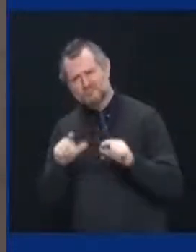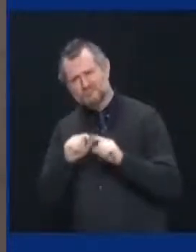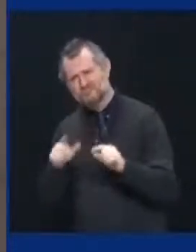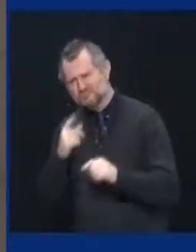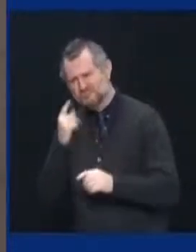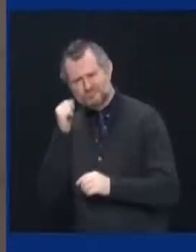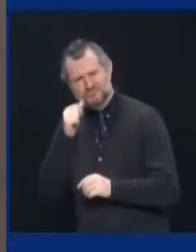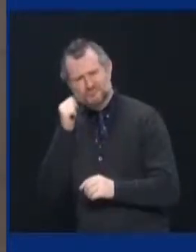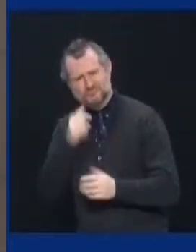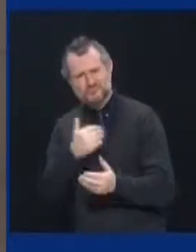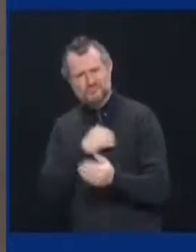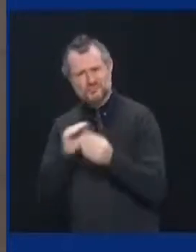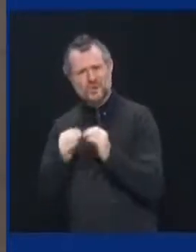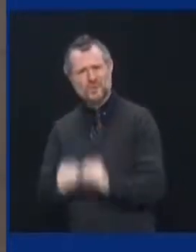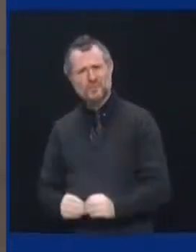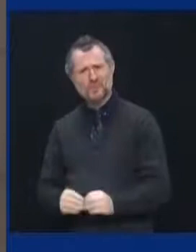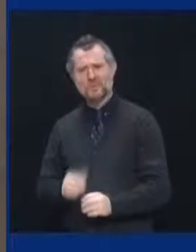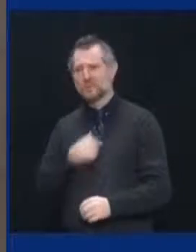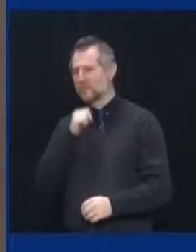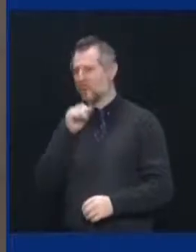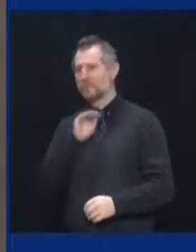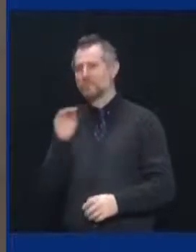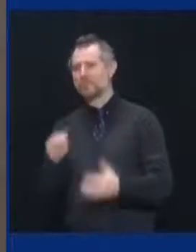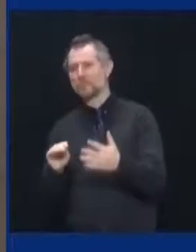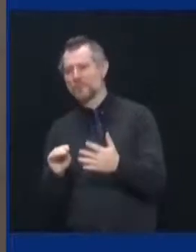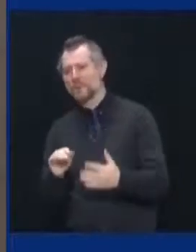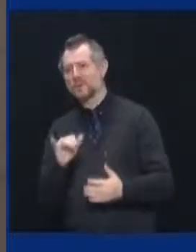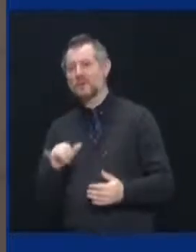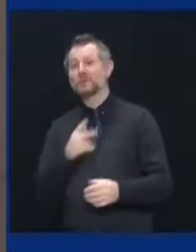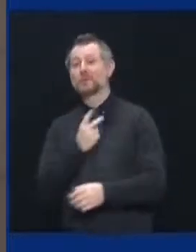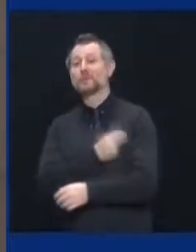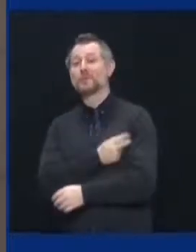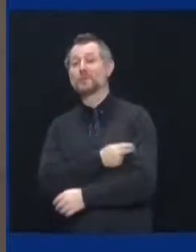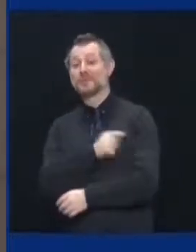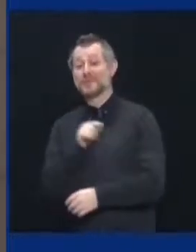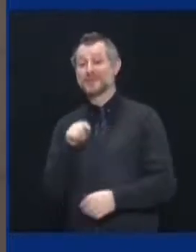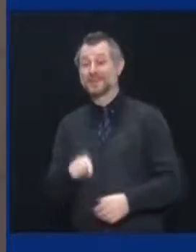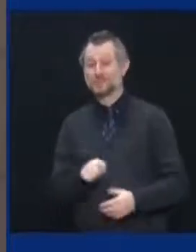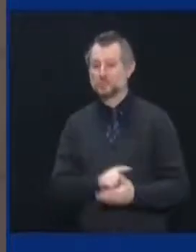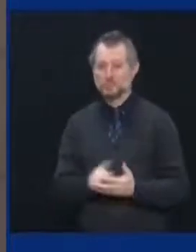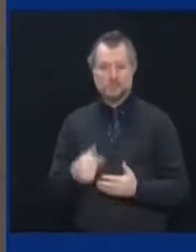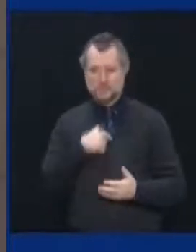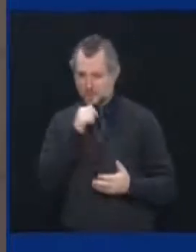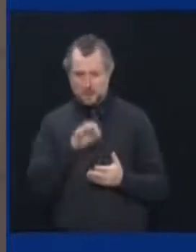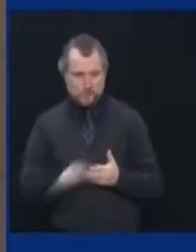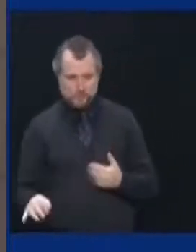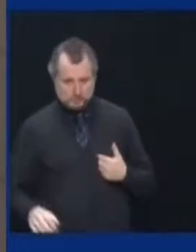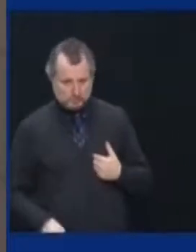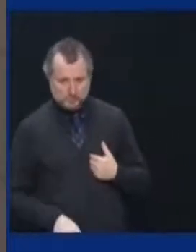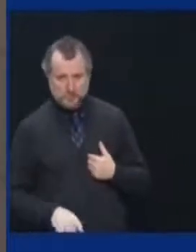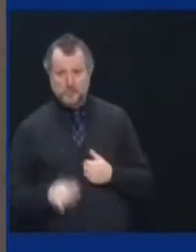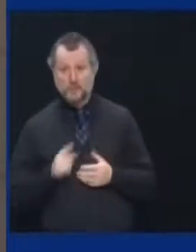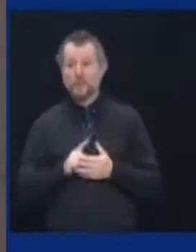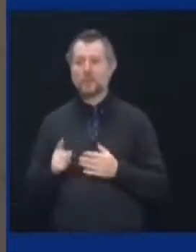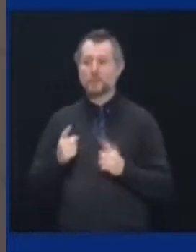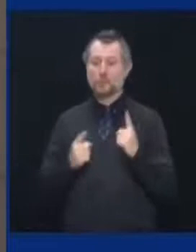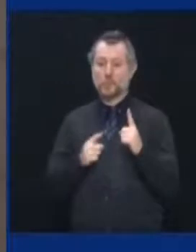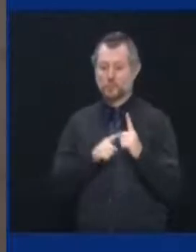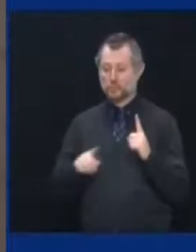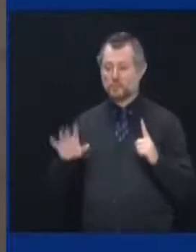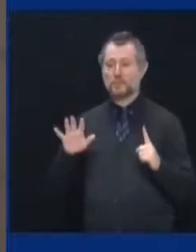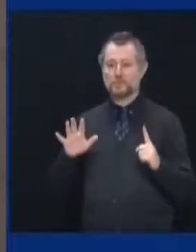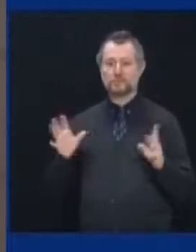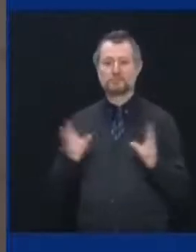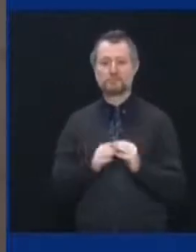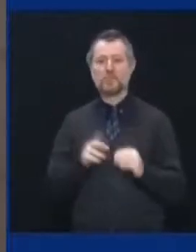are not putting in there the doses that are continuing to come in through this week. So we've received through week 1 through 4, 1.1